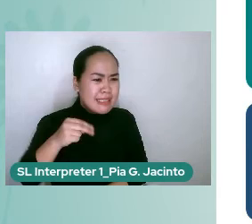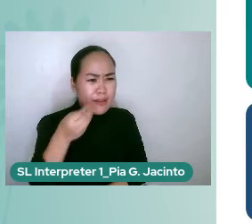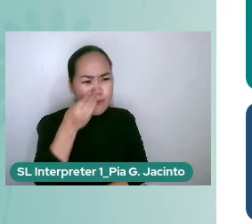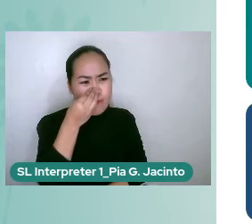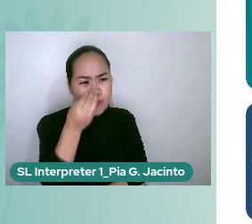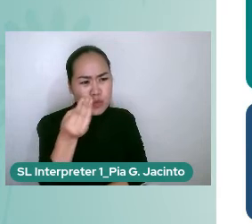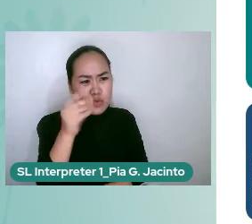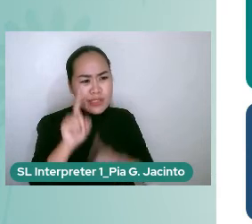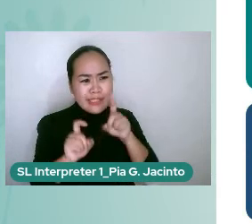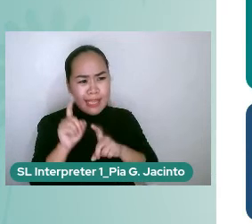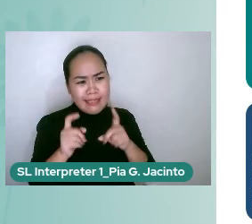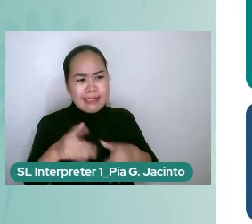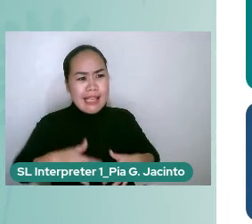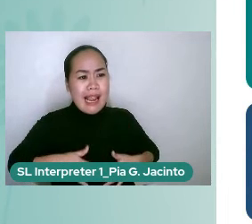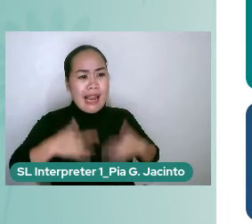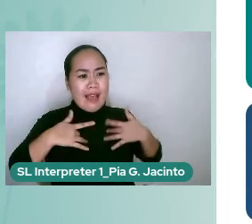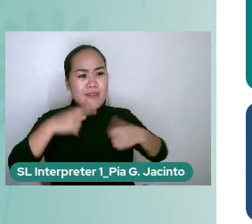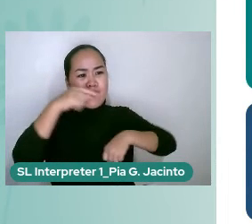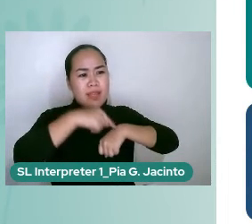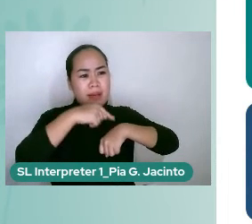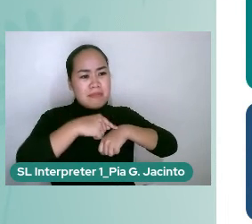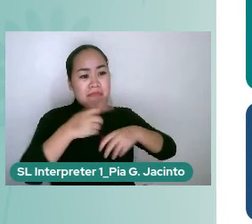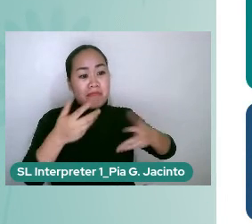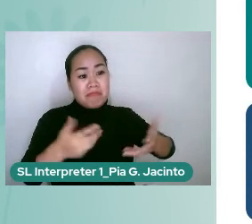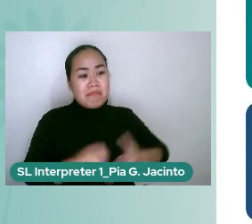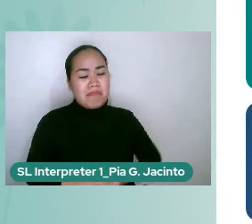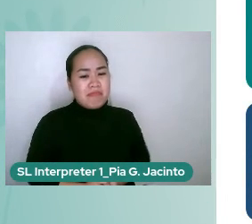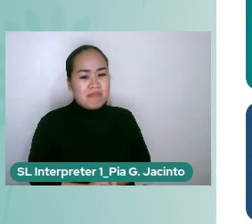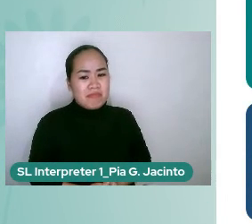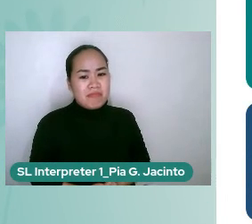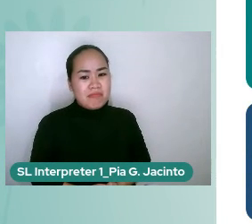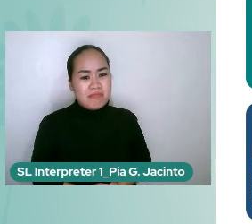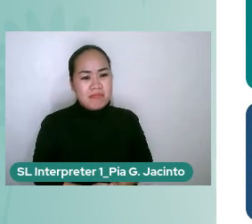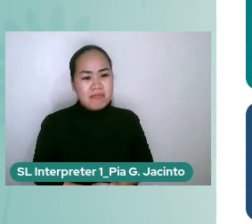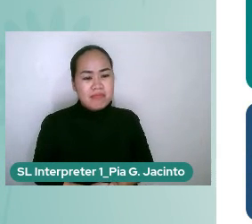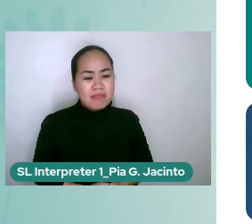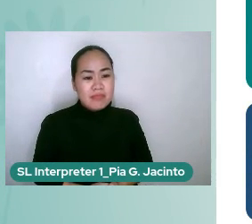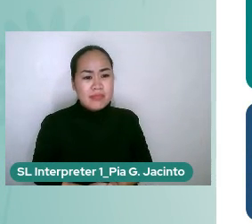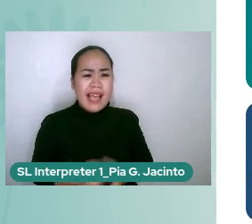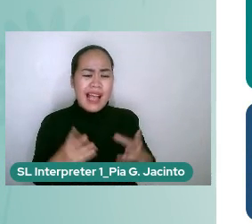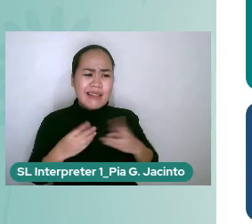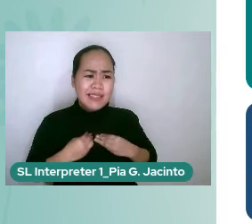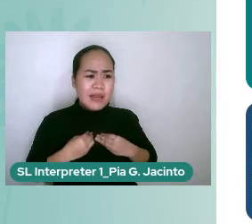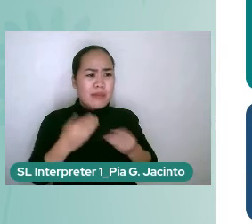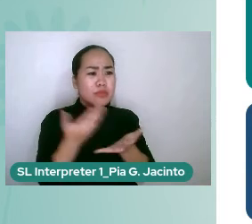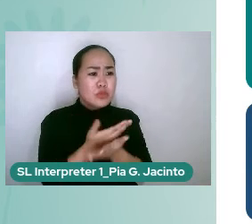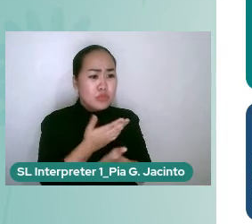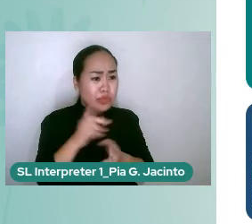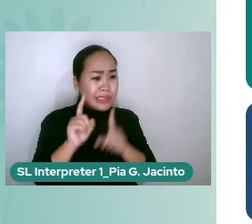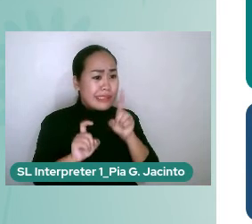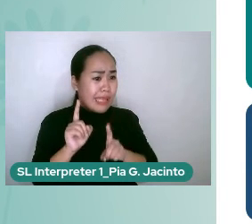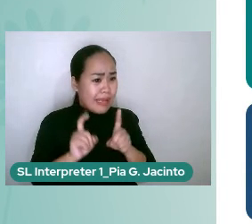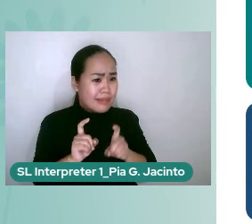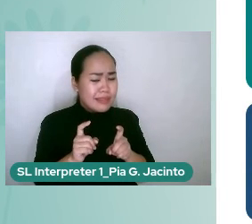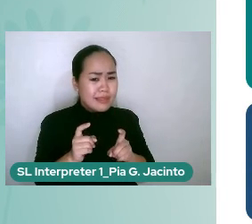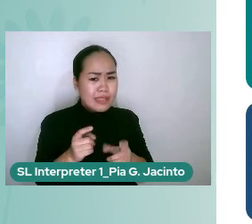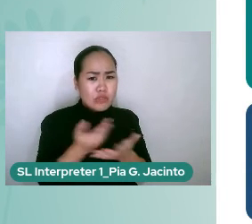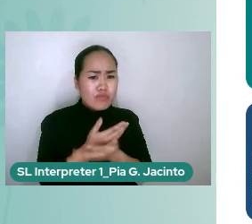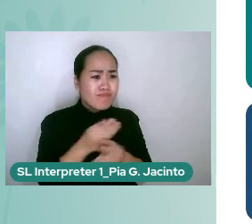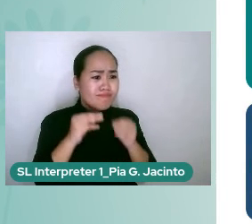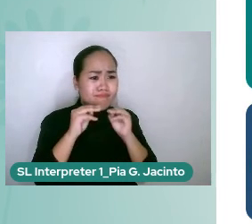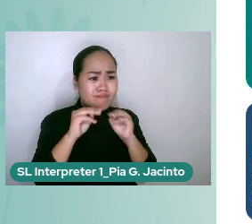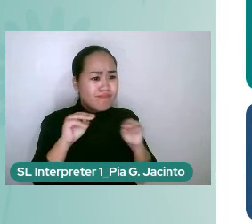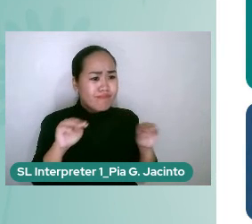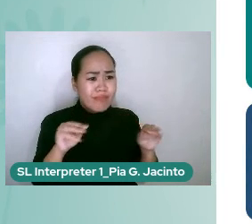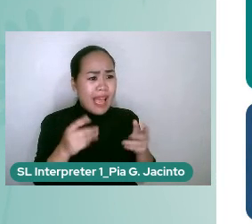lifetime. To adopt new screening methods or any new test, your messaging to the public needs